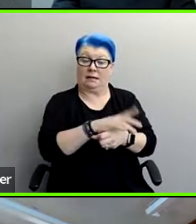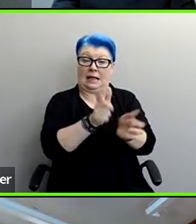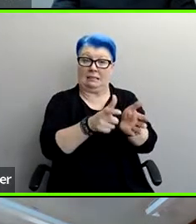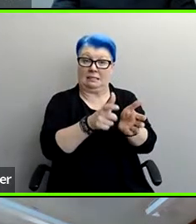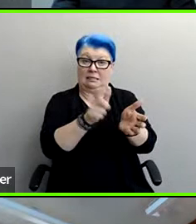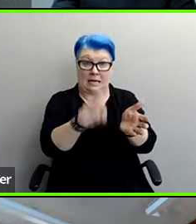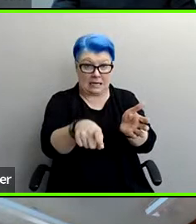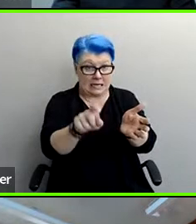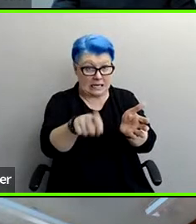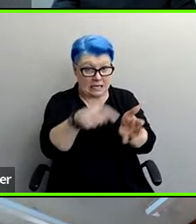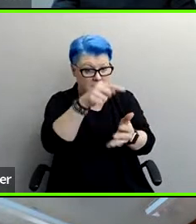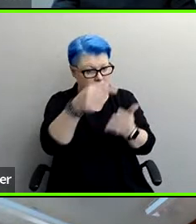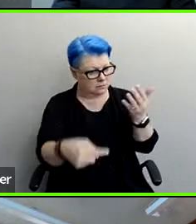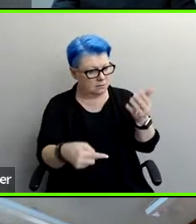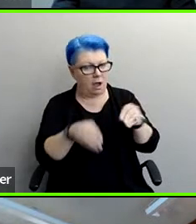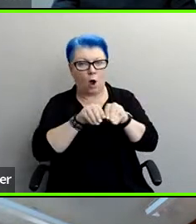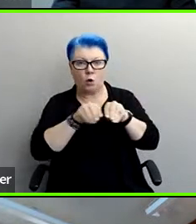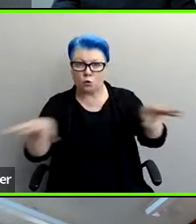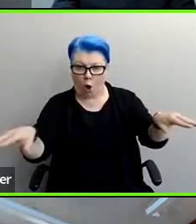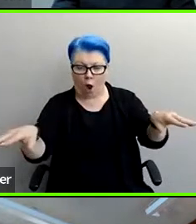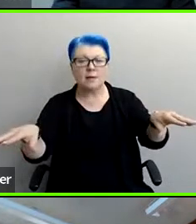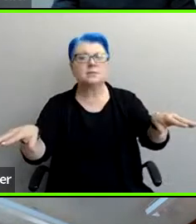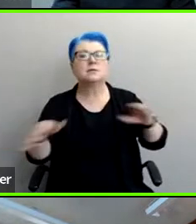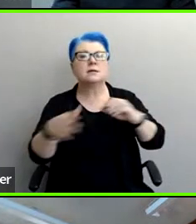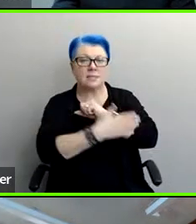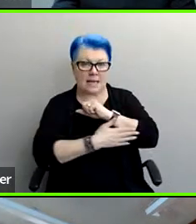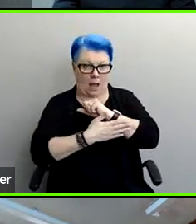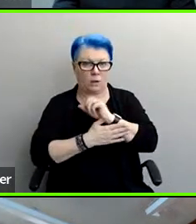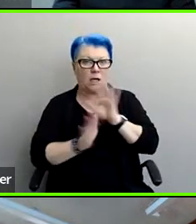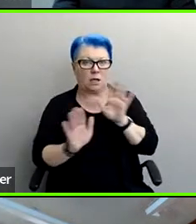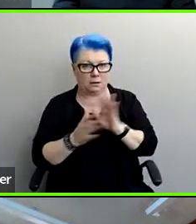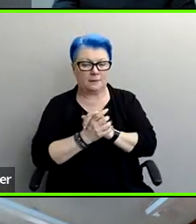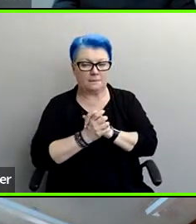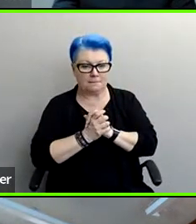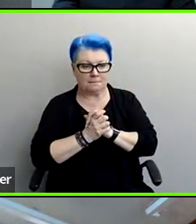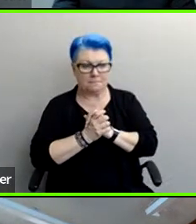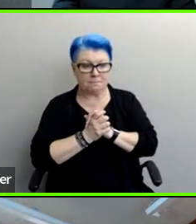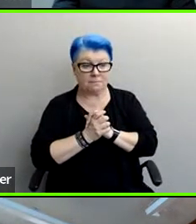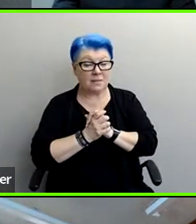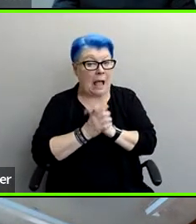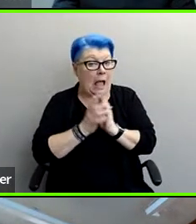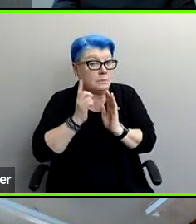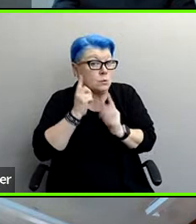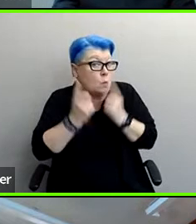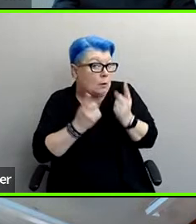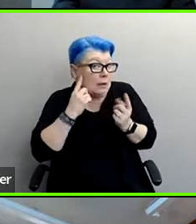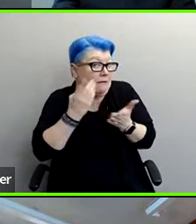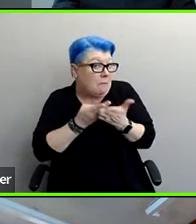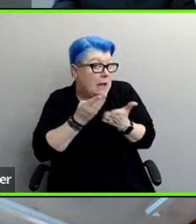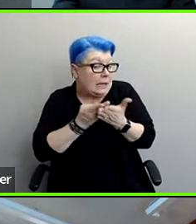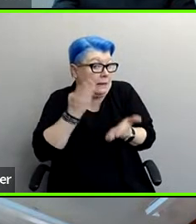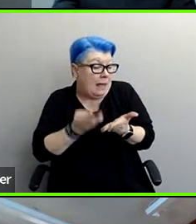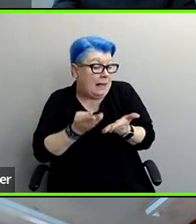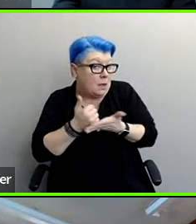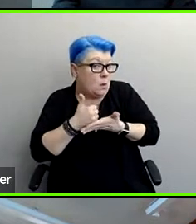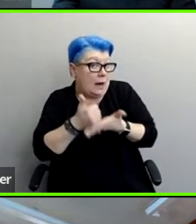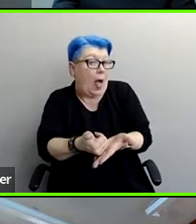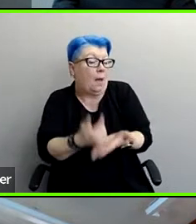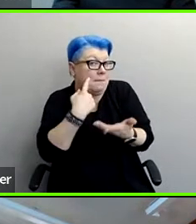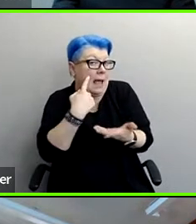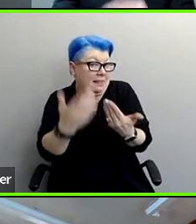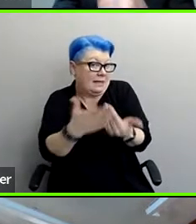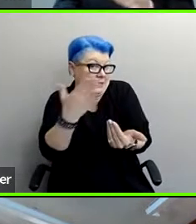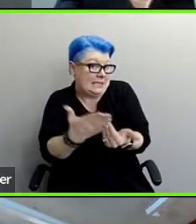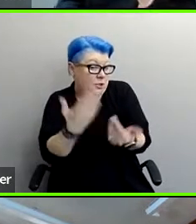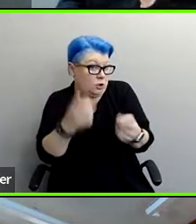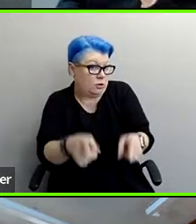that. I'm not saying that's the only way we do it. It seems money may be a way to make it work. And we'll present on